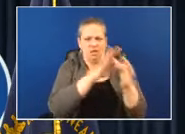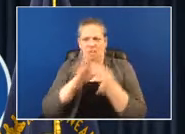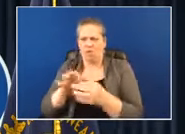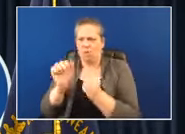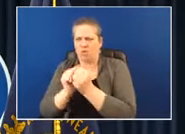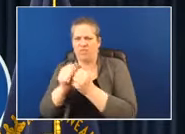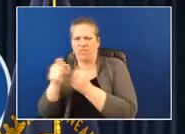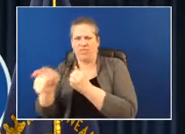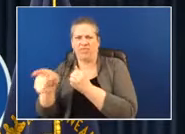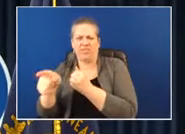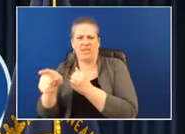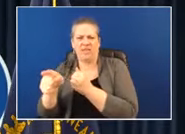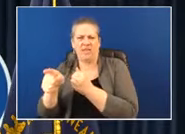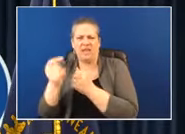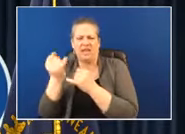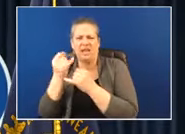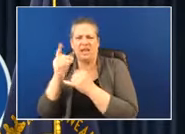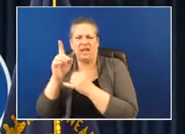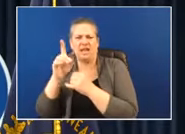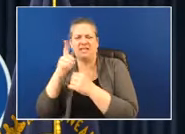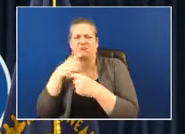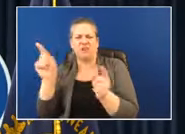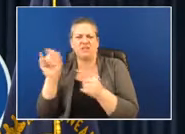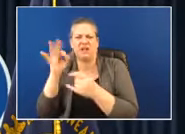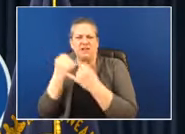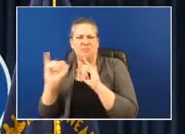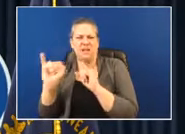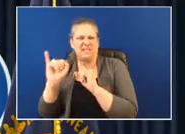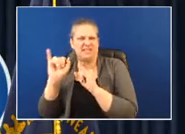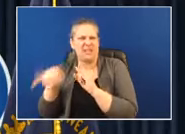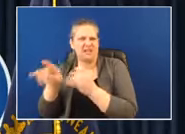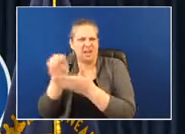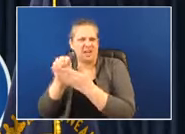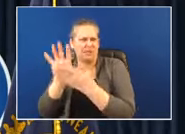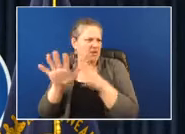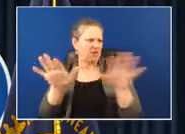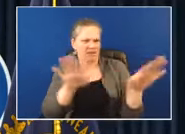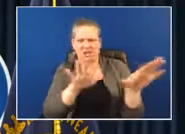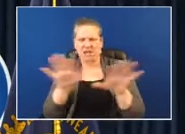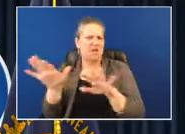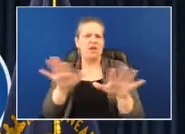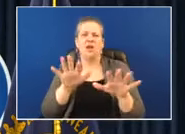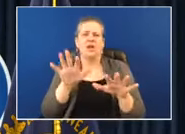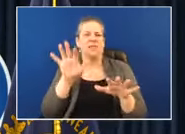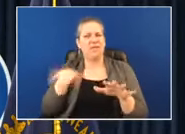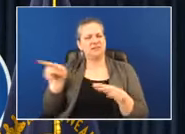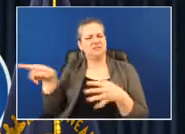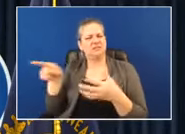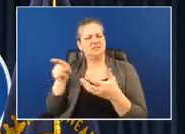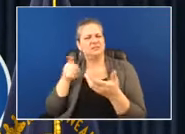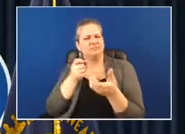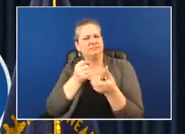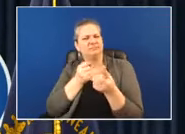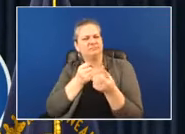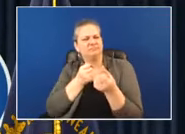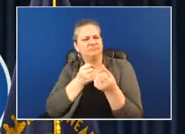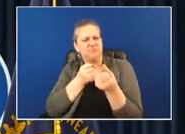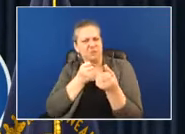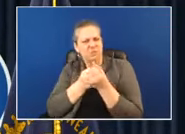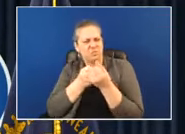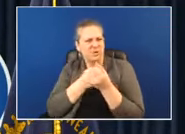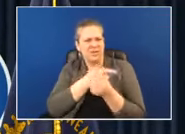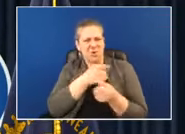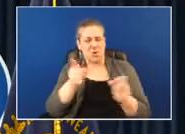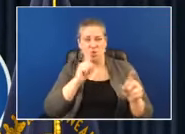And it's in part a speech by, at that time, a partisan candidate. To put that above Dwight Eisenhower's message